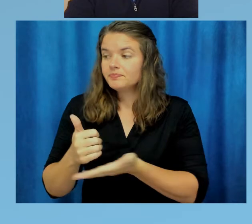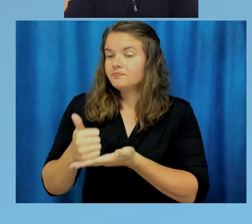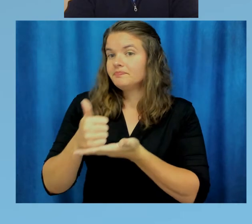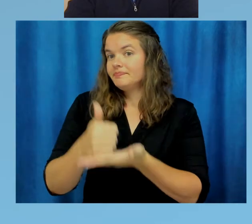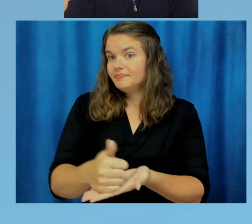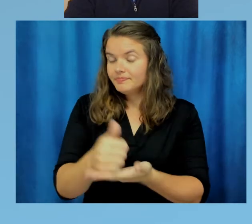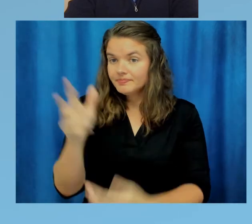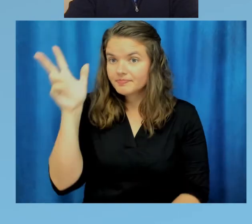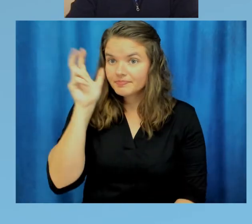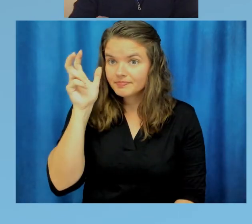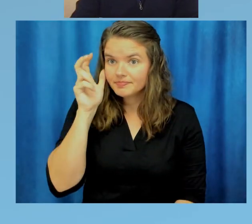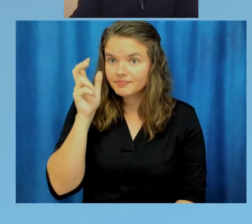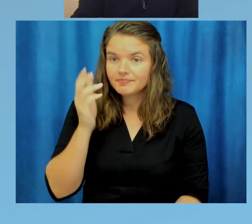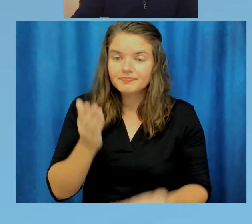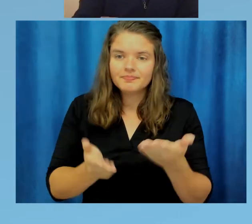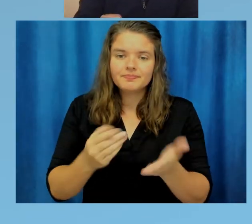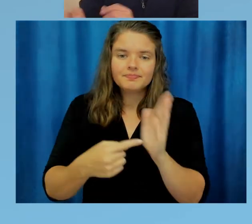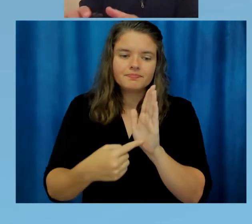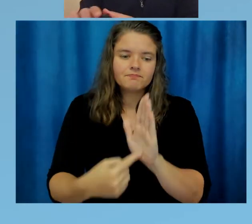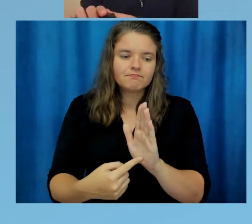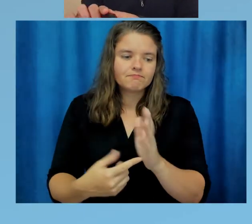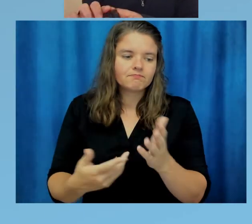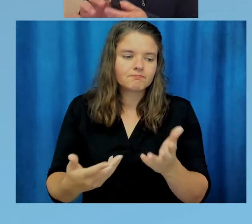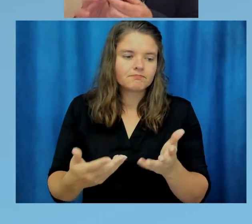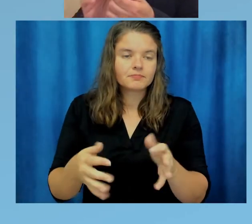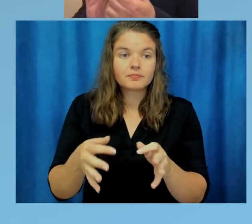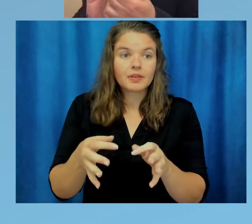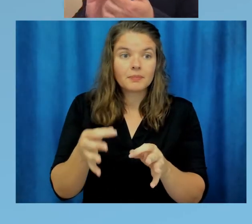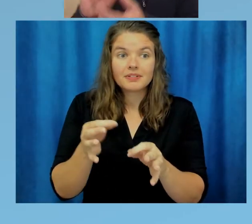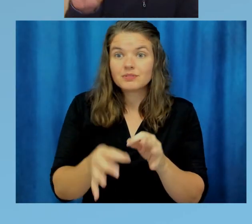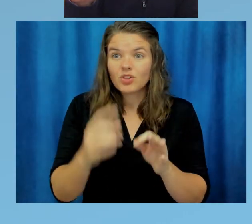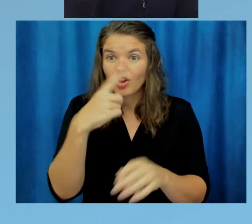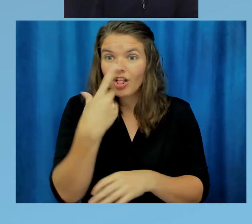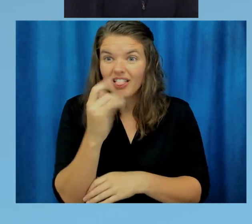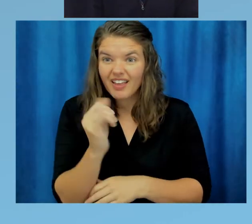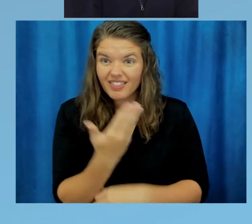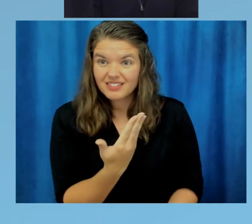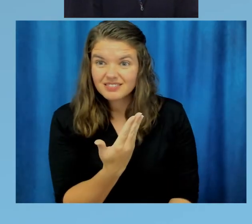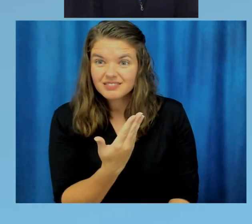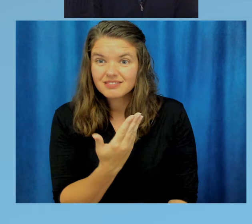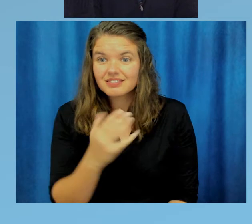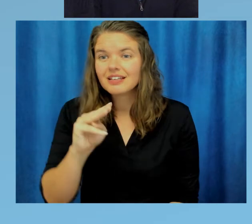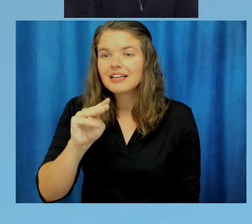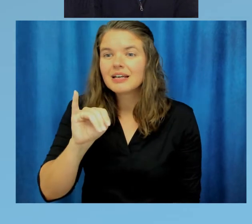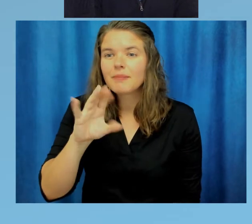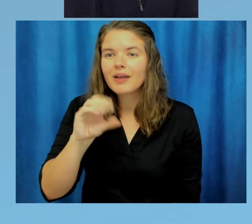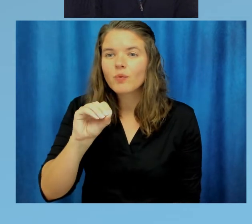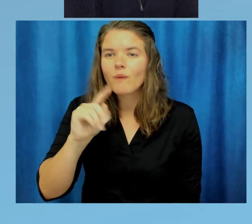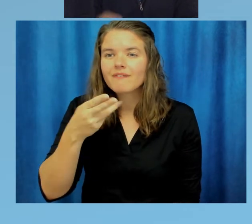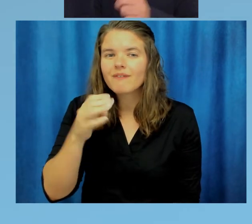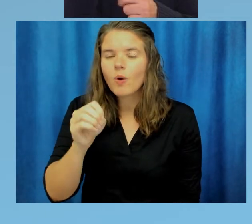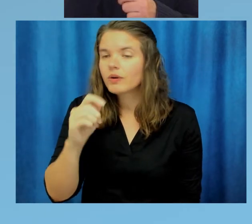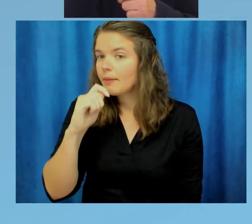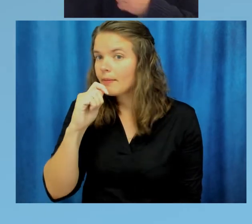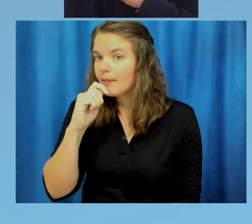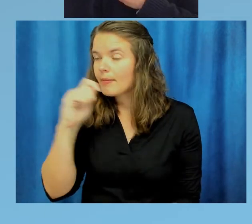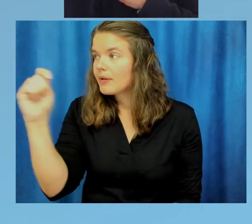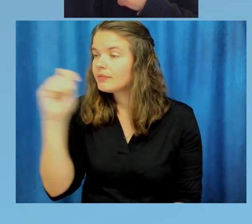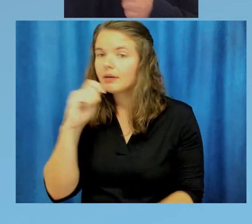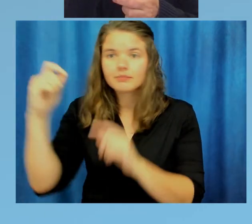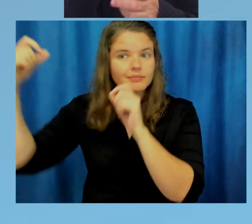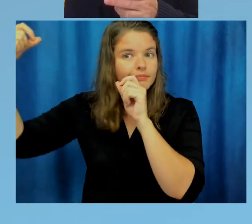them to help with hearing. It could be something like this that looks as simple as this. This is a microphone that